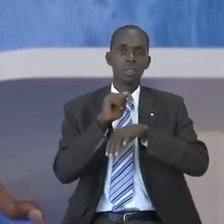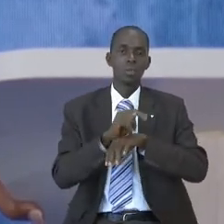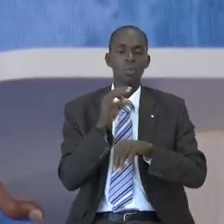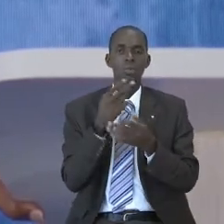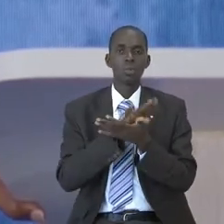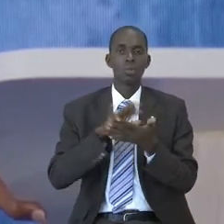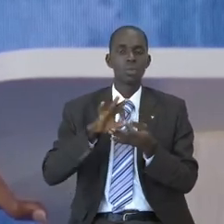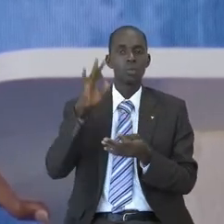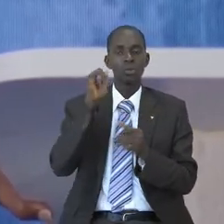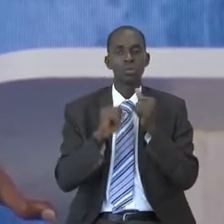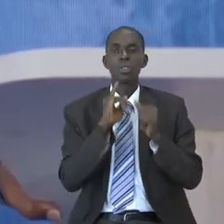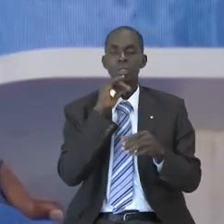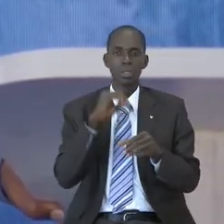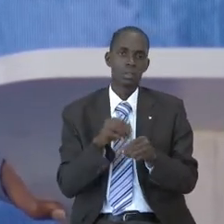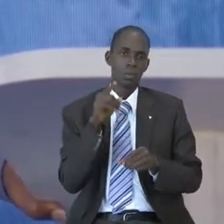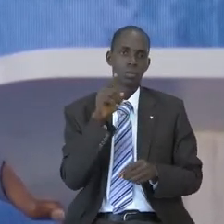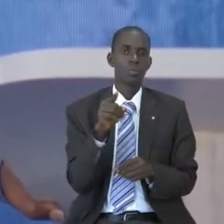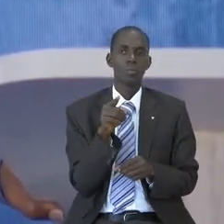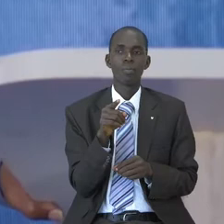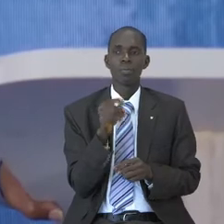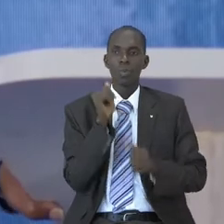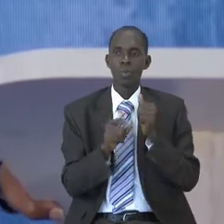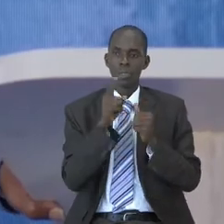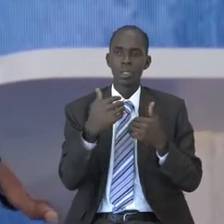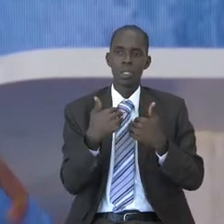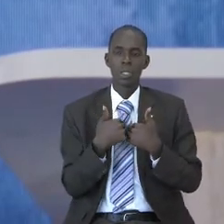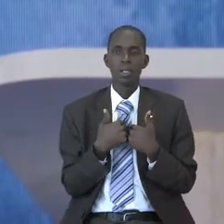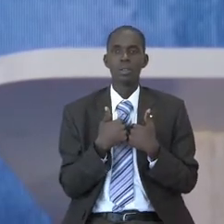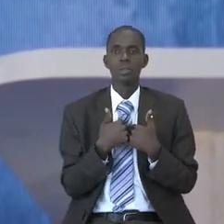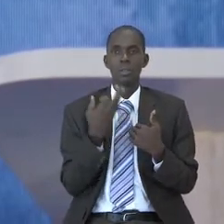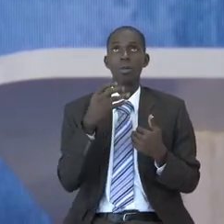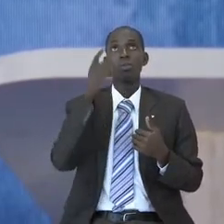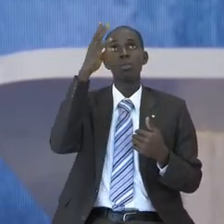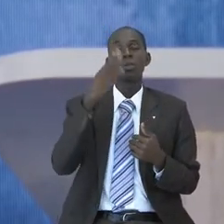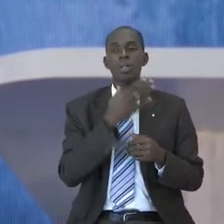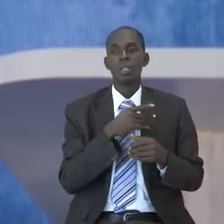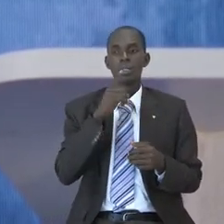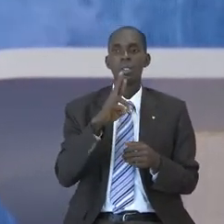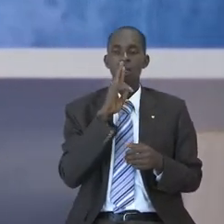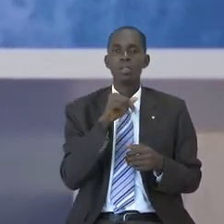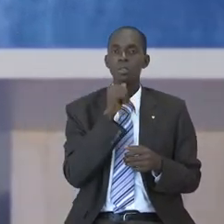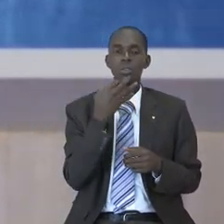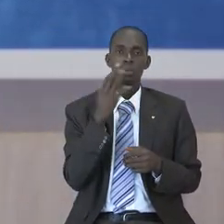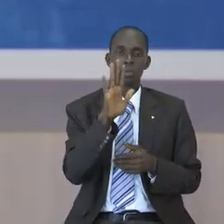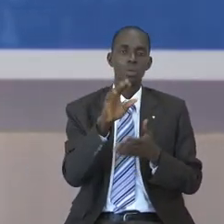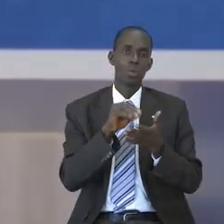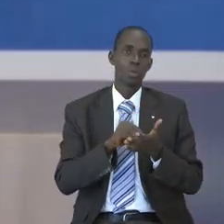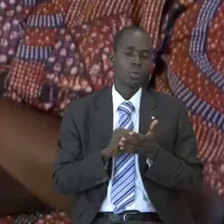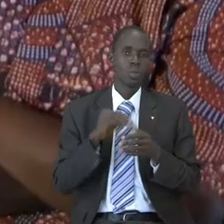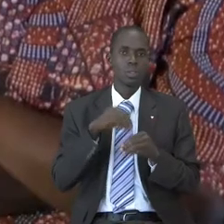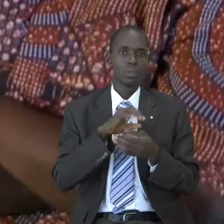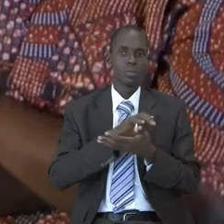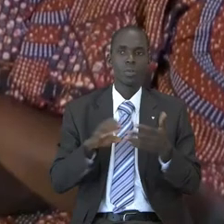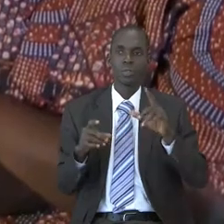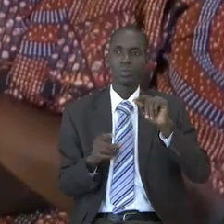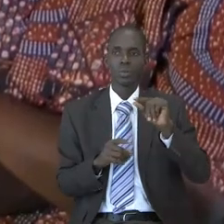which is in you, which ye have of God, and ye are not your own? Then in verse 20,